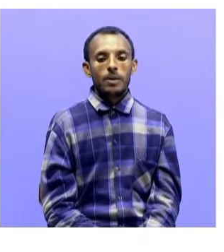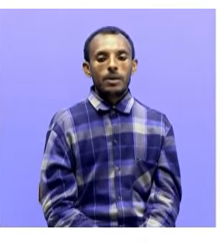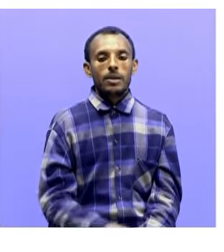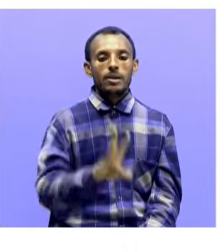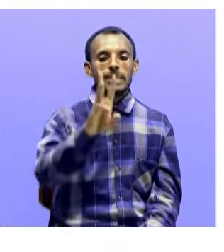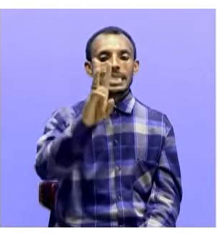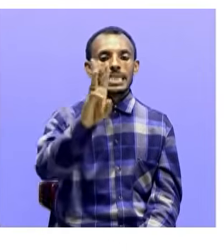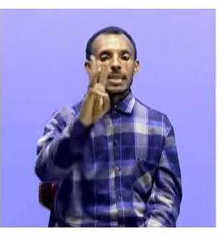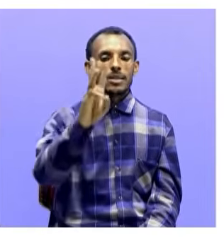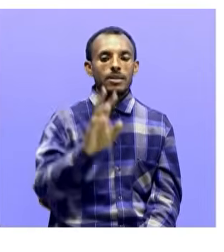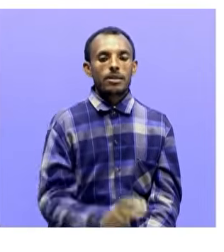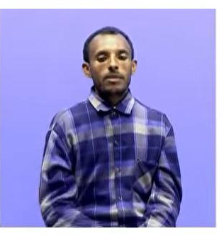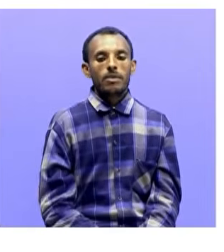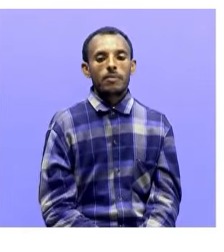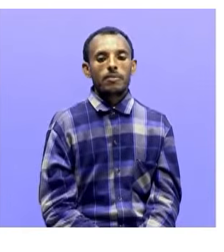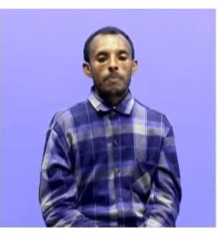6,